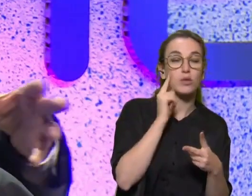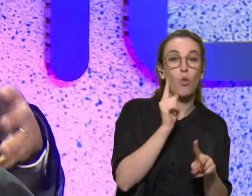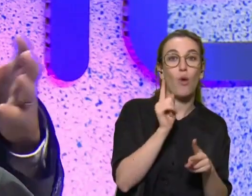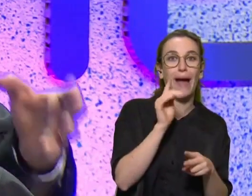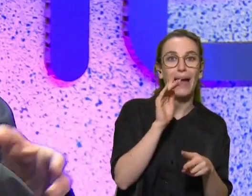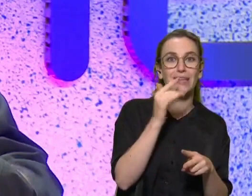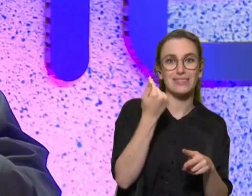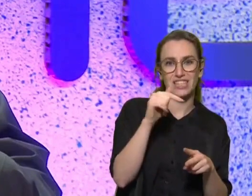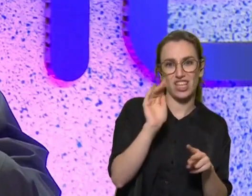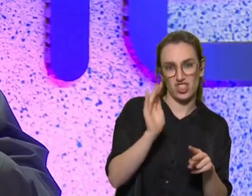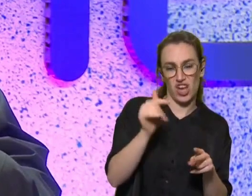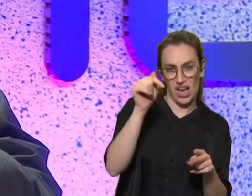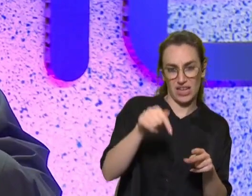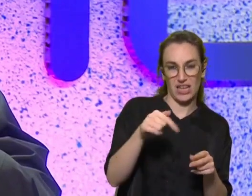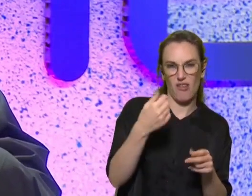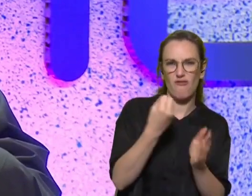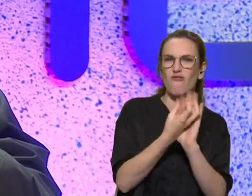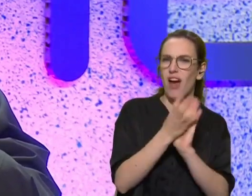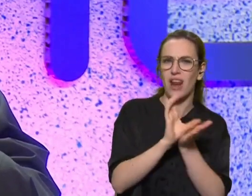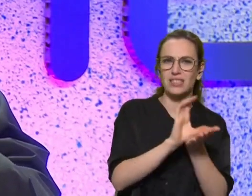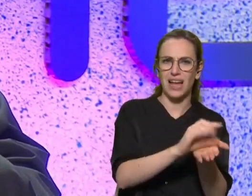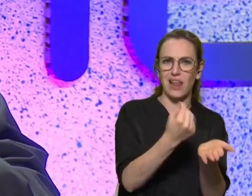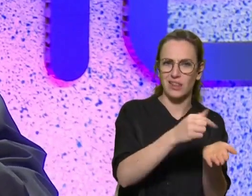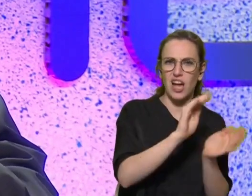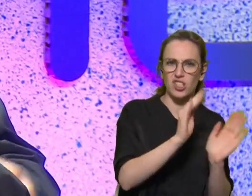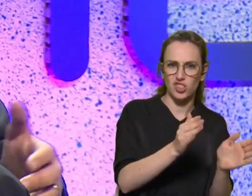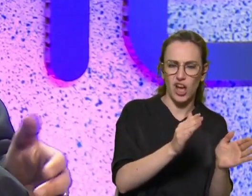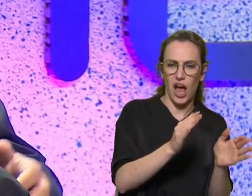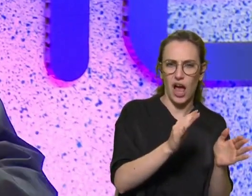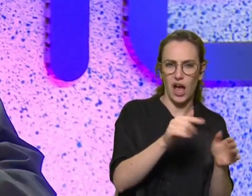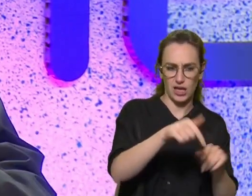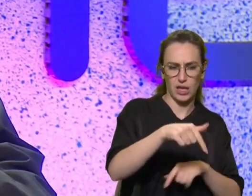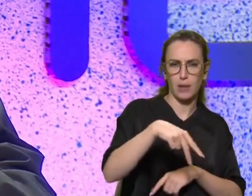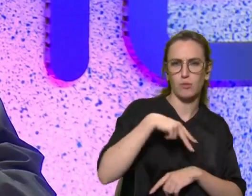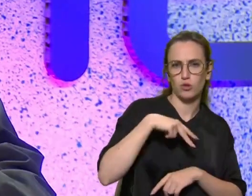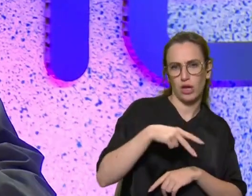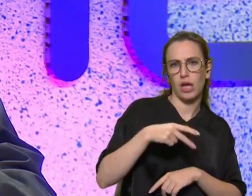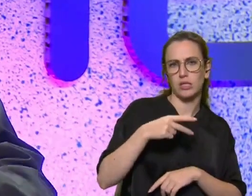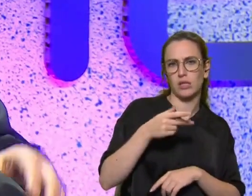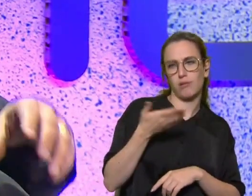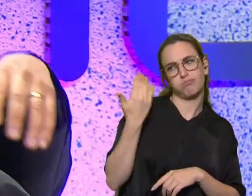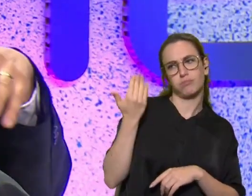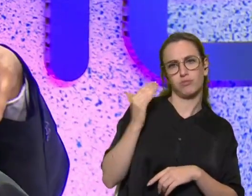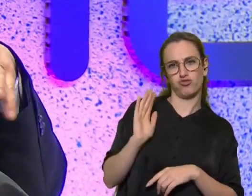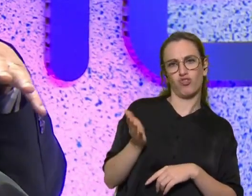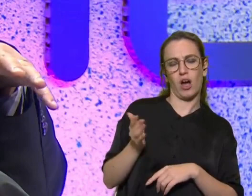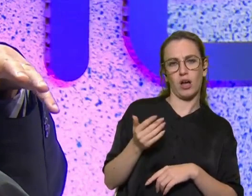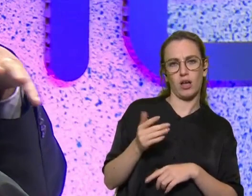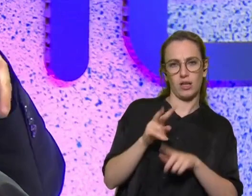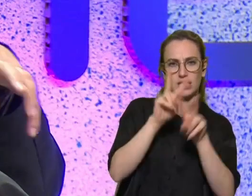component which already existed here, number of PhDs made in Portugal on this matters.